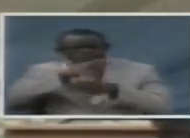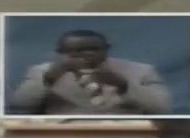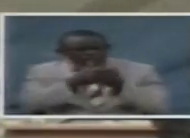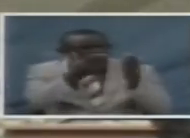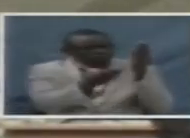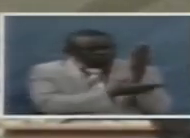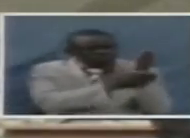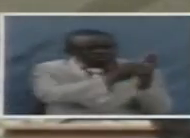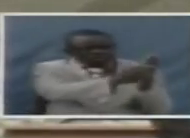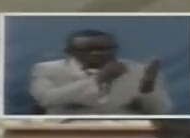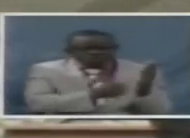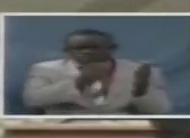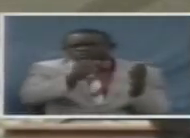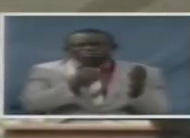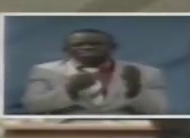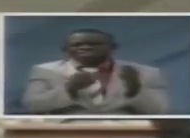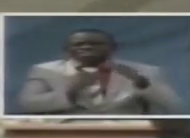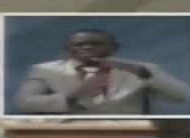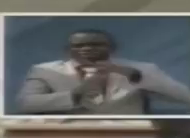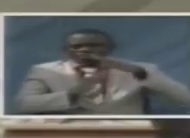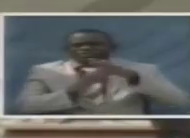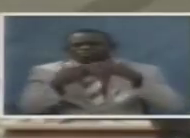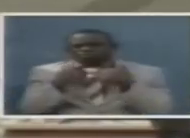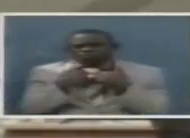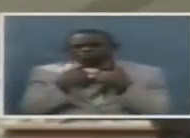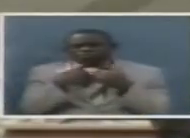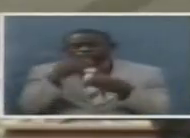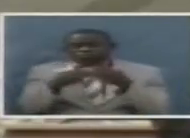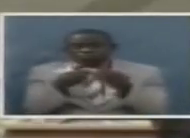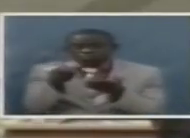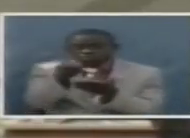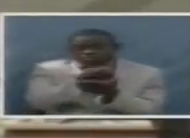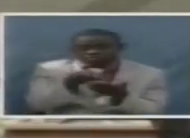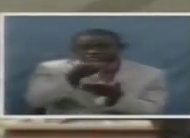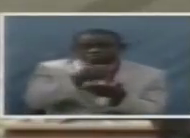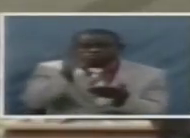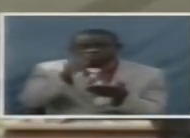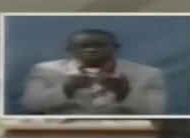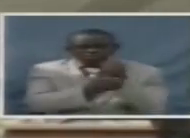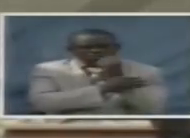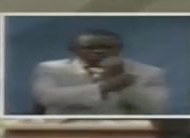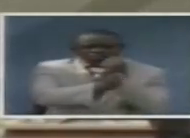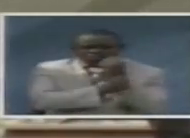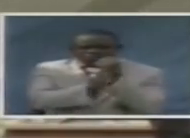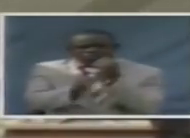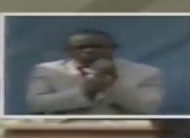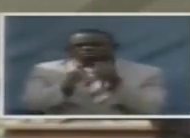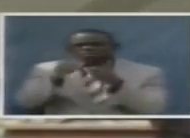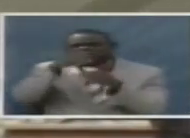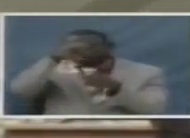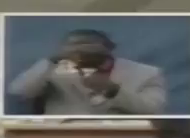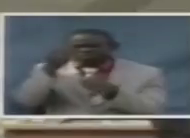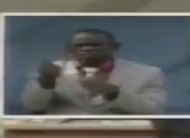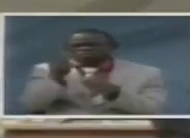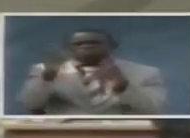There is, therefore, need to diversify the economy to labor-intensive sectors such as